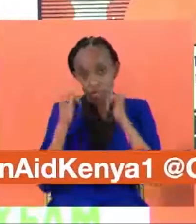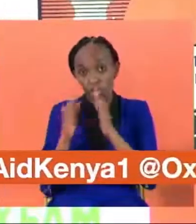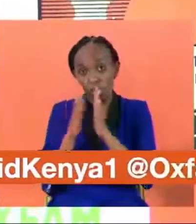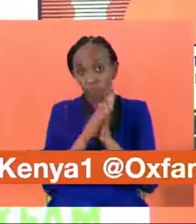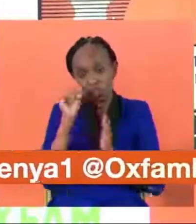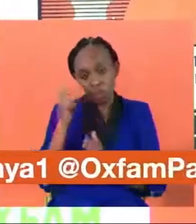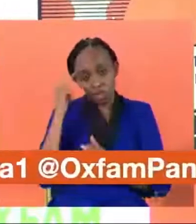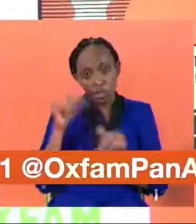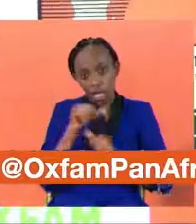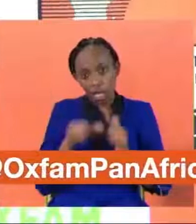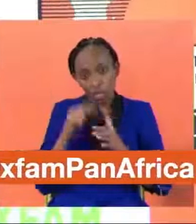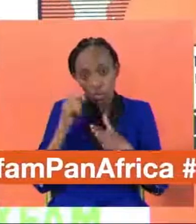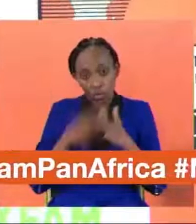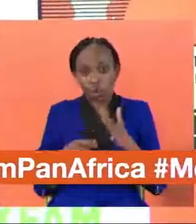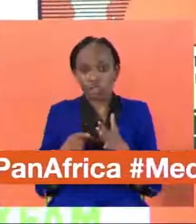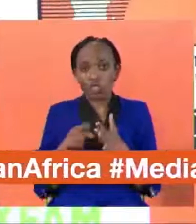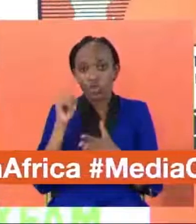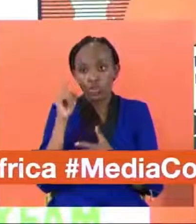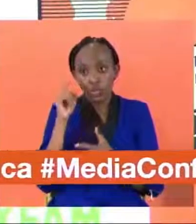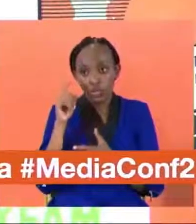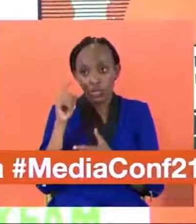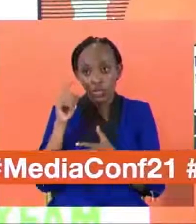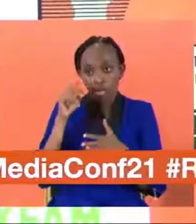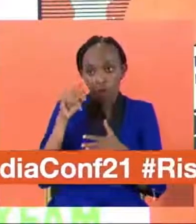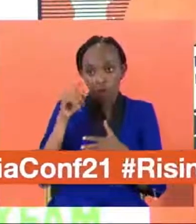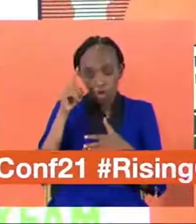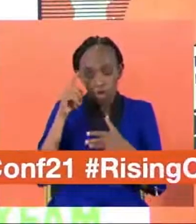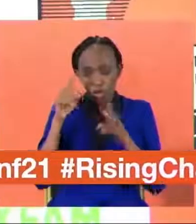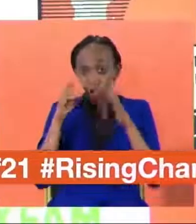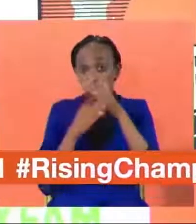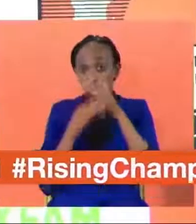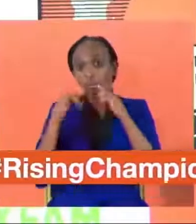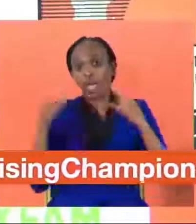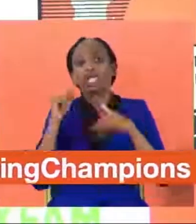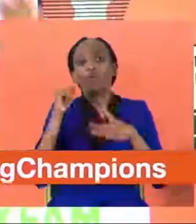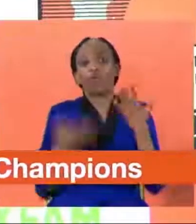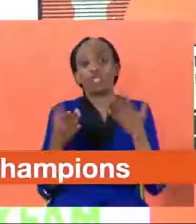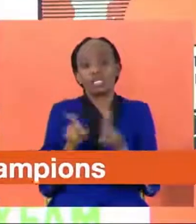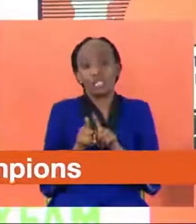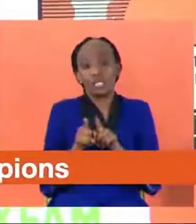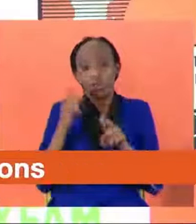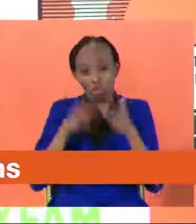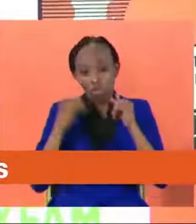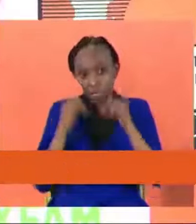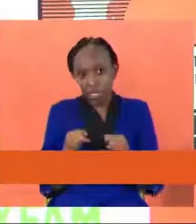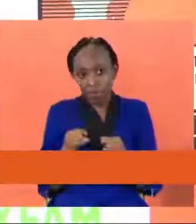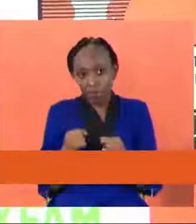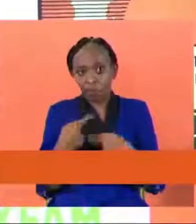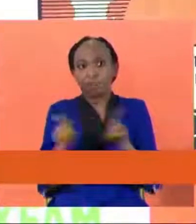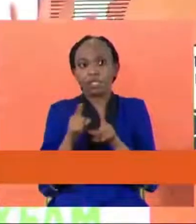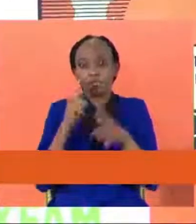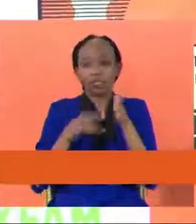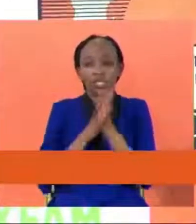need to think about what your lead line is. What is your top line? What is new, not just new, but what's